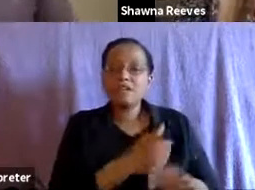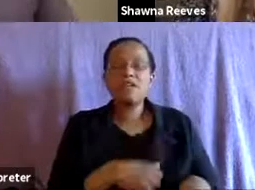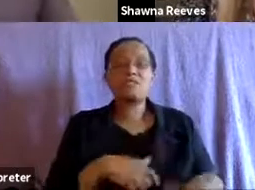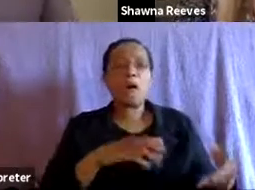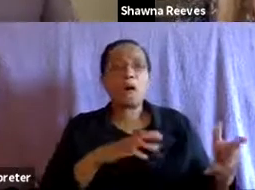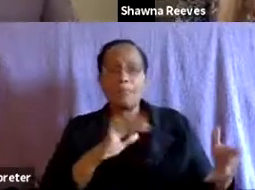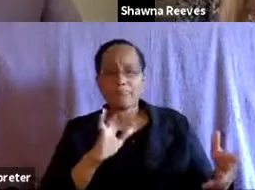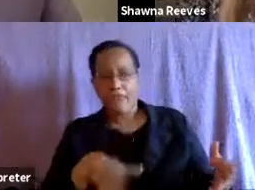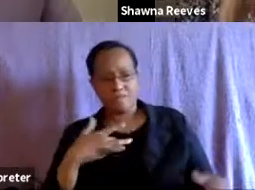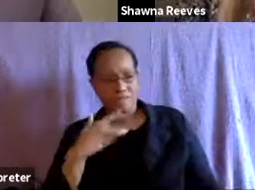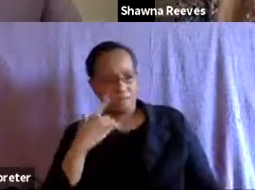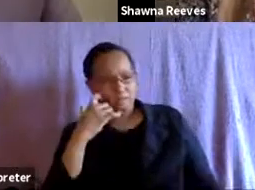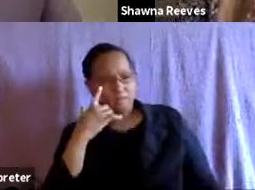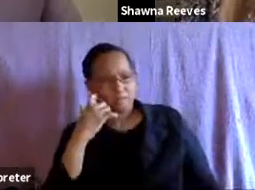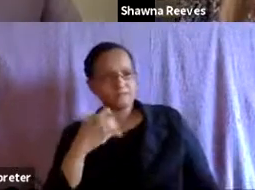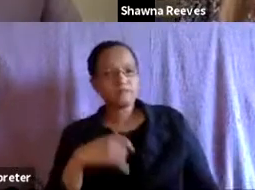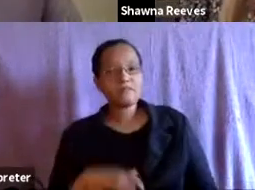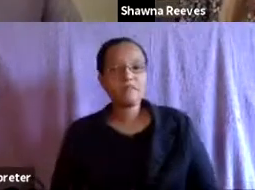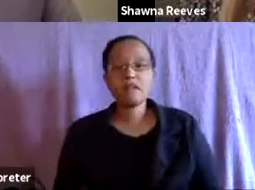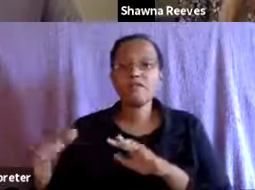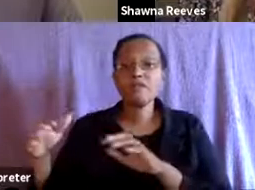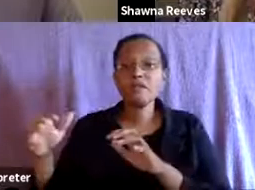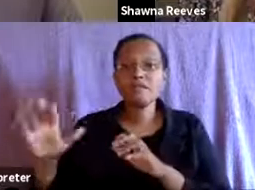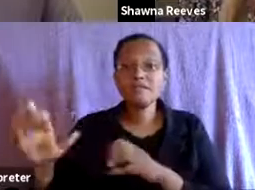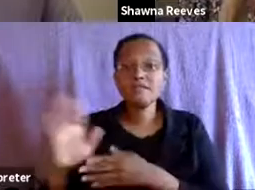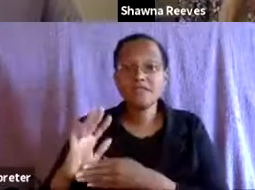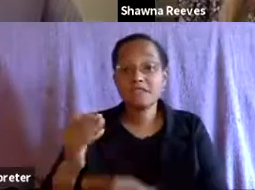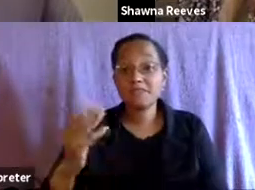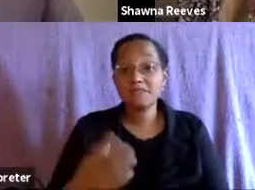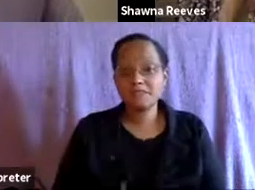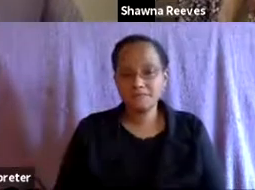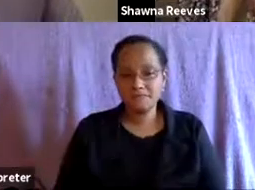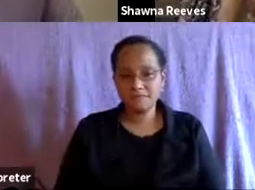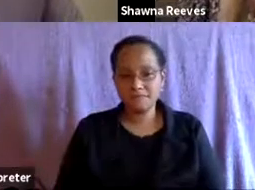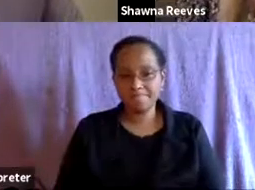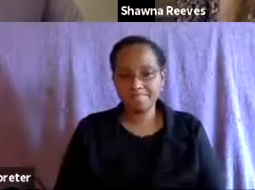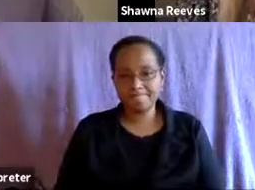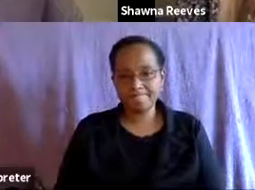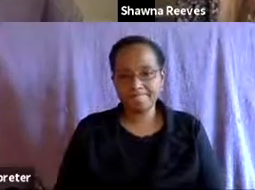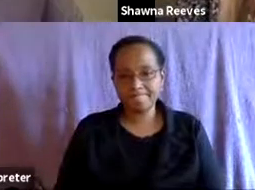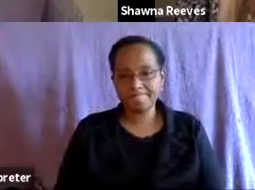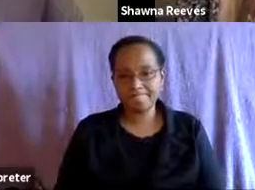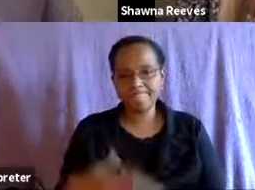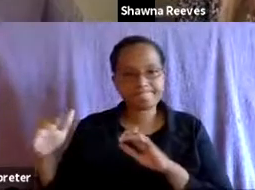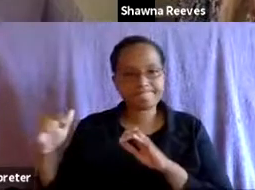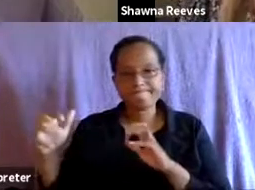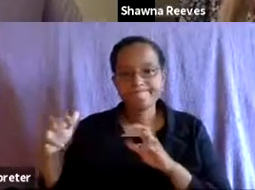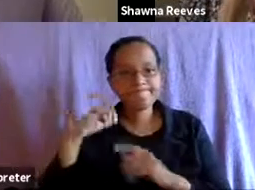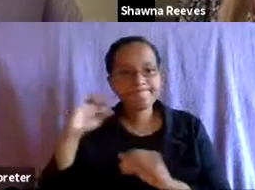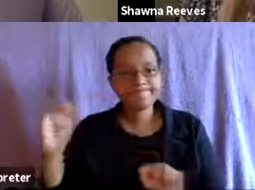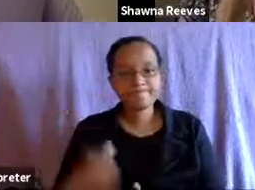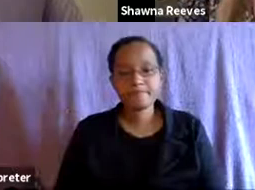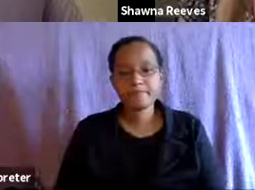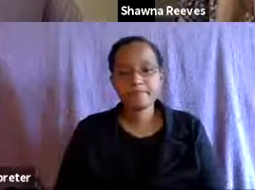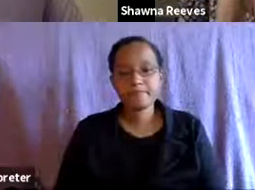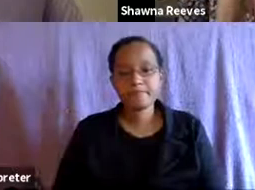filter the message, and I asked more questions. And let me give you a rundown of how many abuse reports we're getting. We're probably